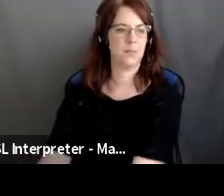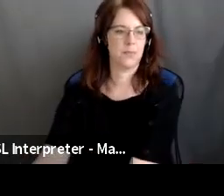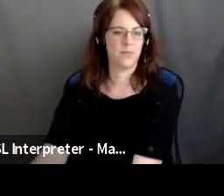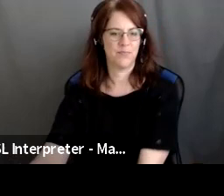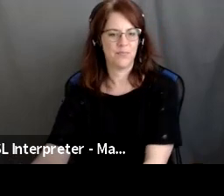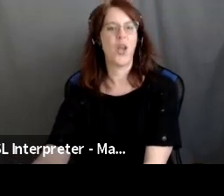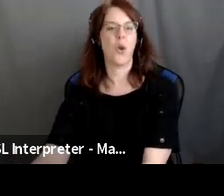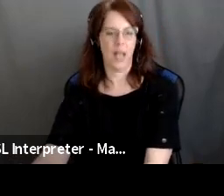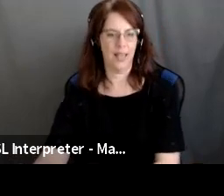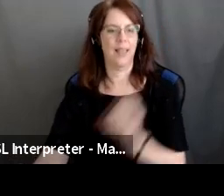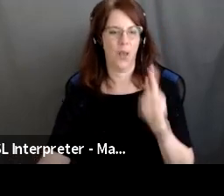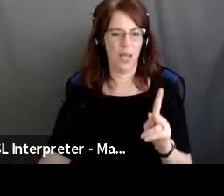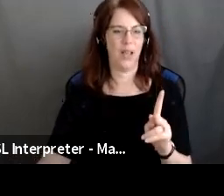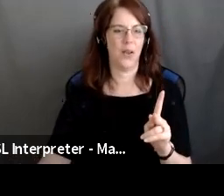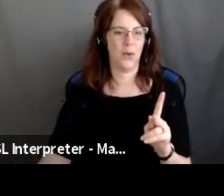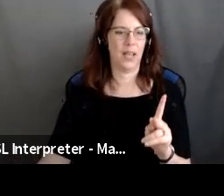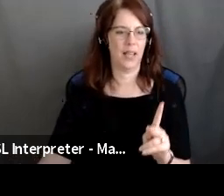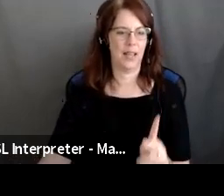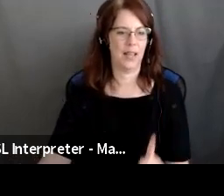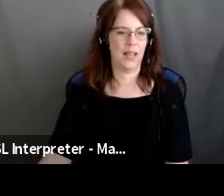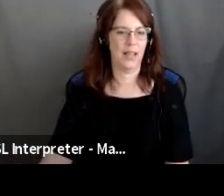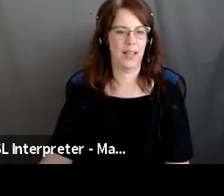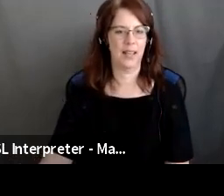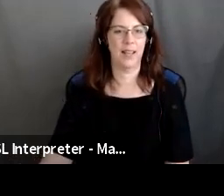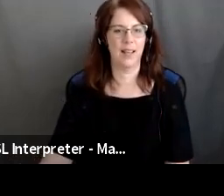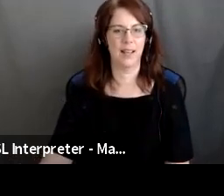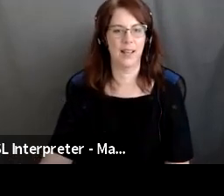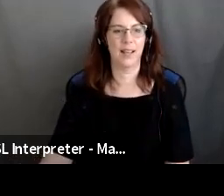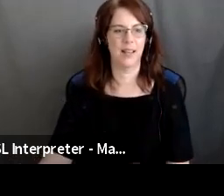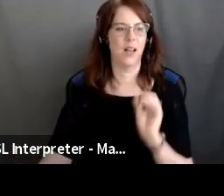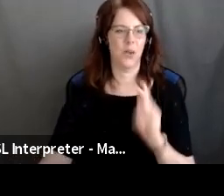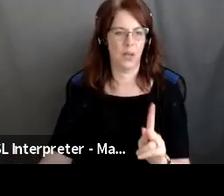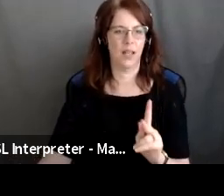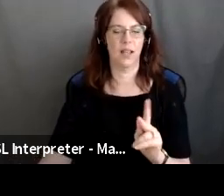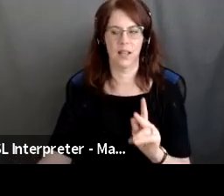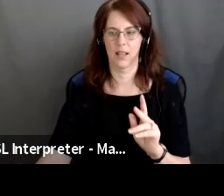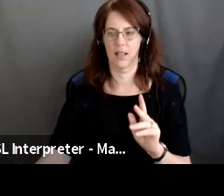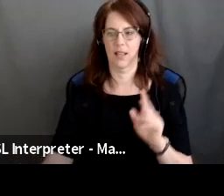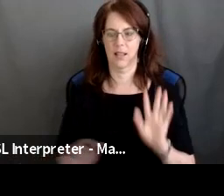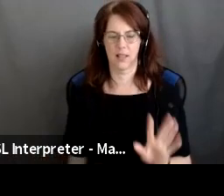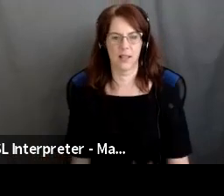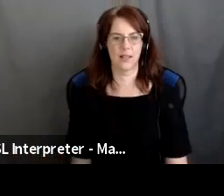Okay. So I'm on, okay.